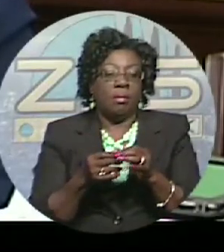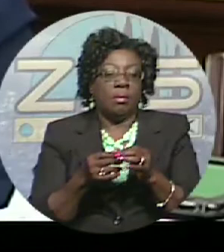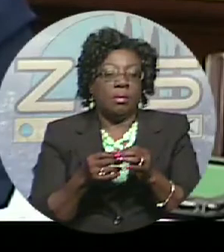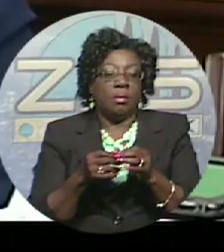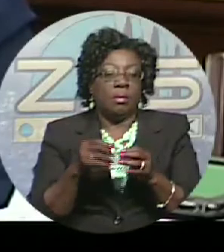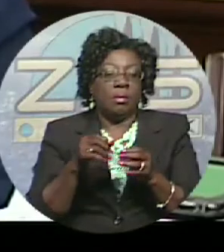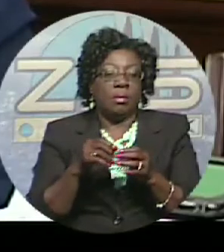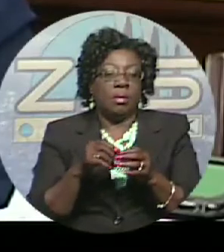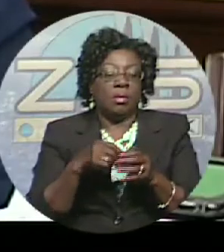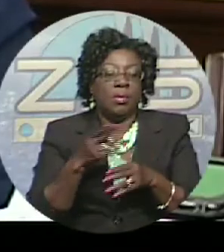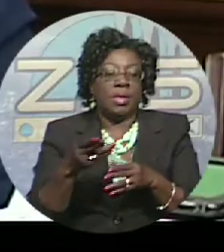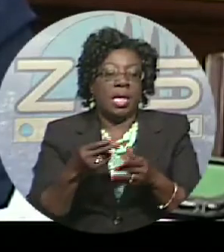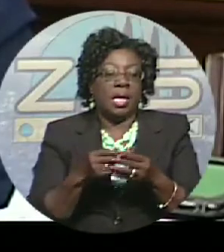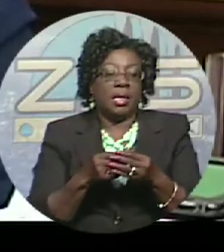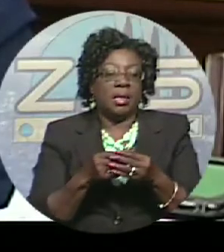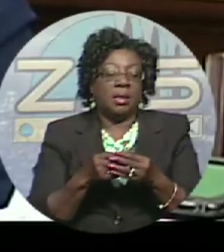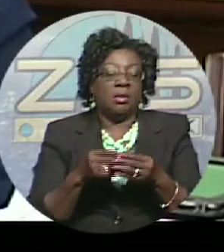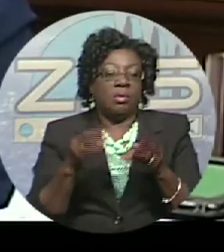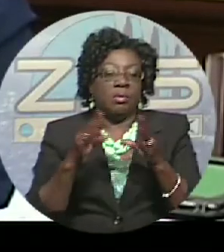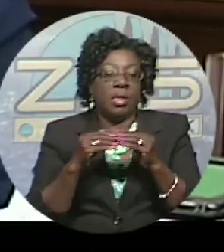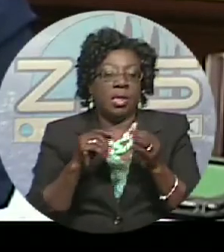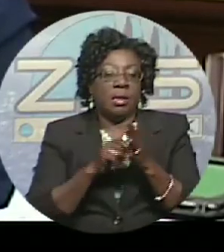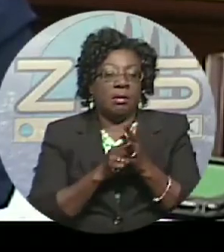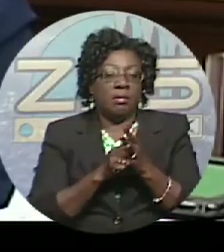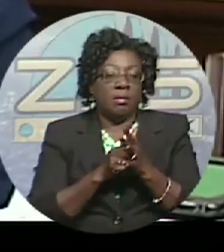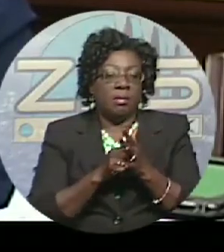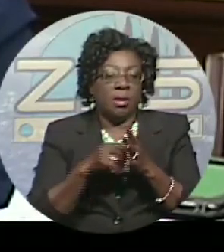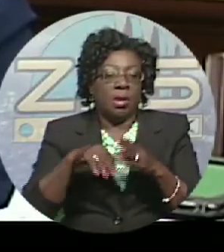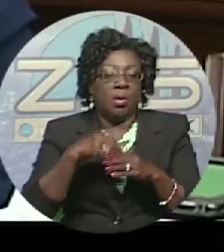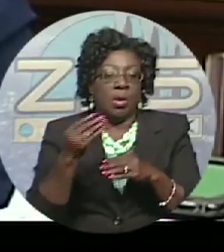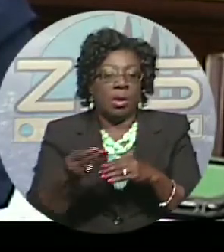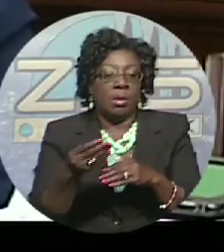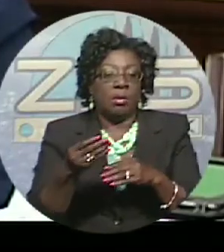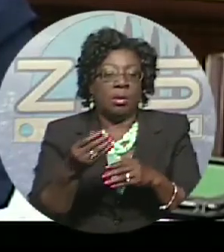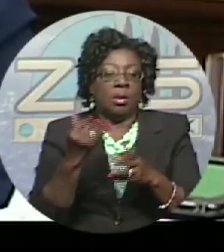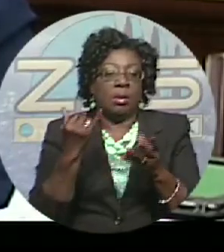fees will be tied to meeting the targets set out in this business plan.